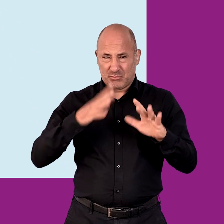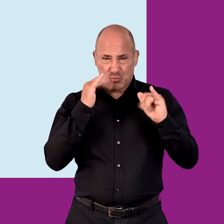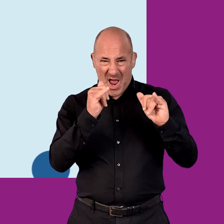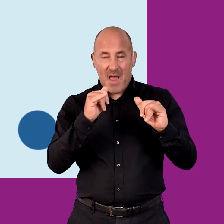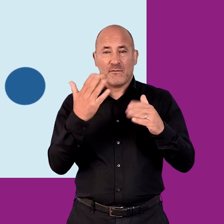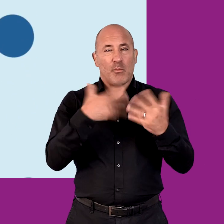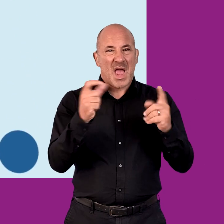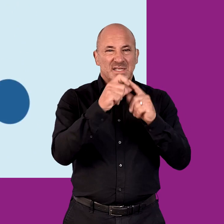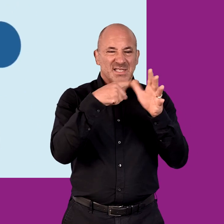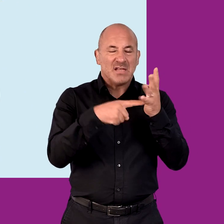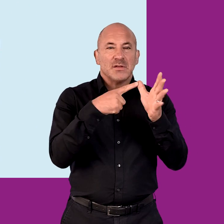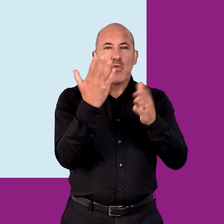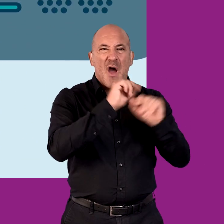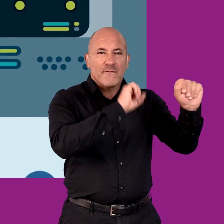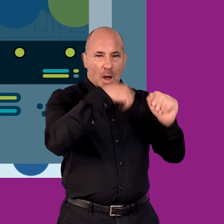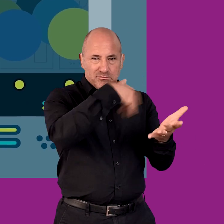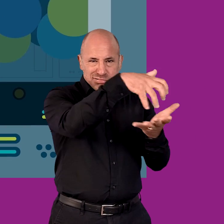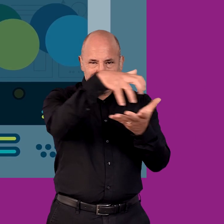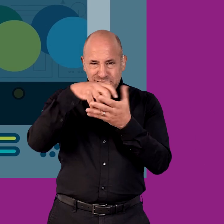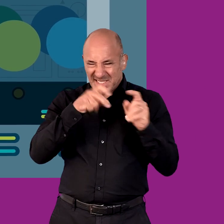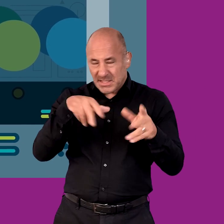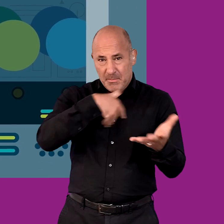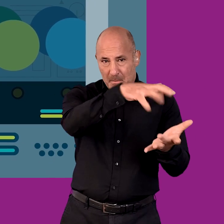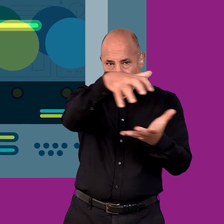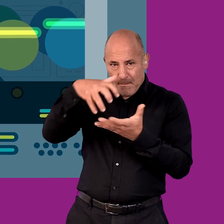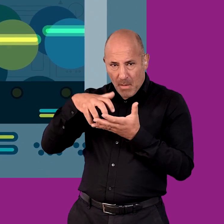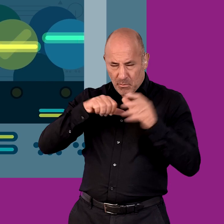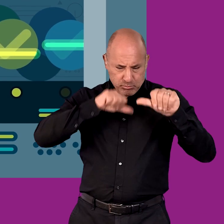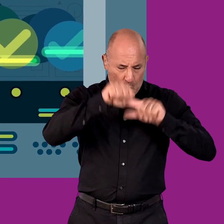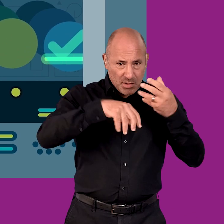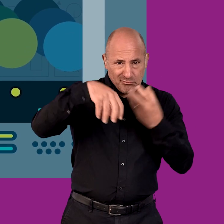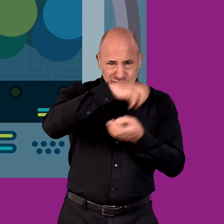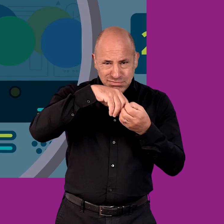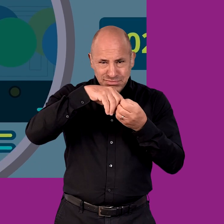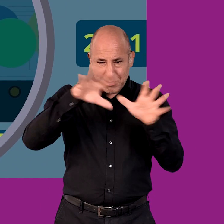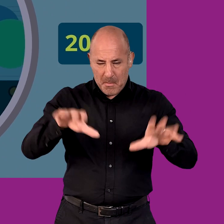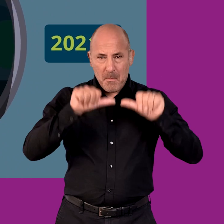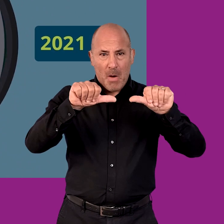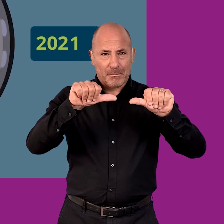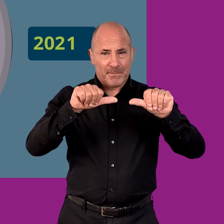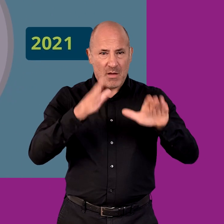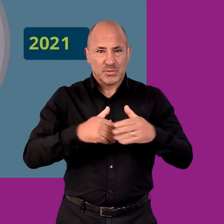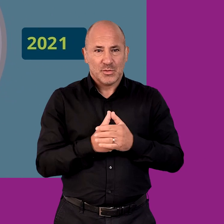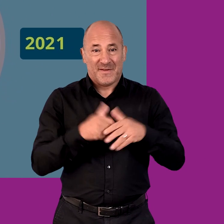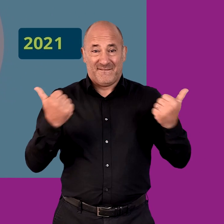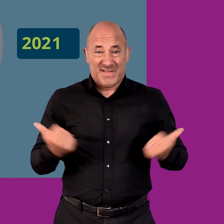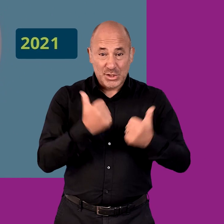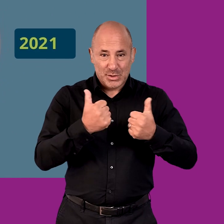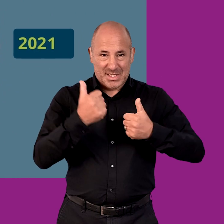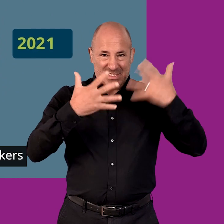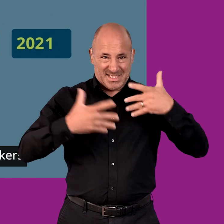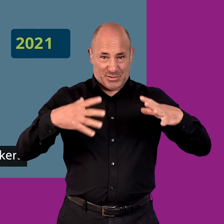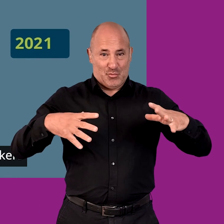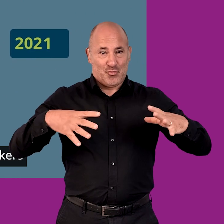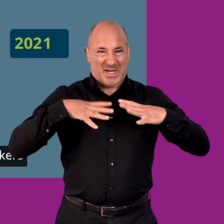migration from numerous data sources and systems are received, processed, and quality assured. When this is